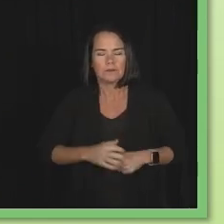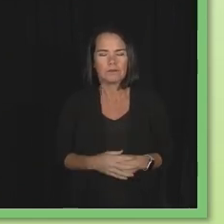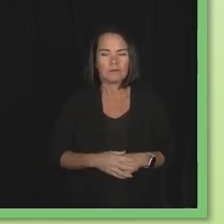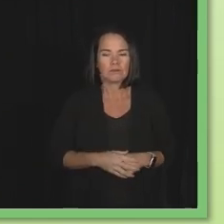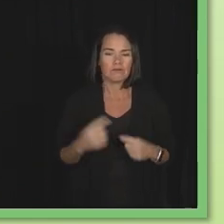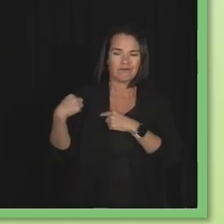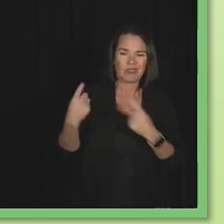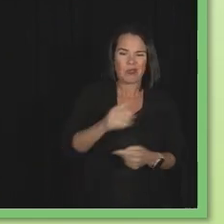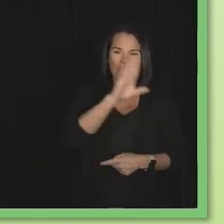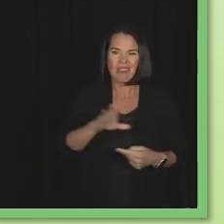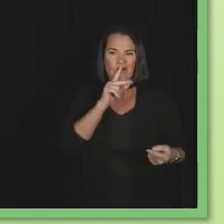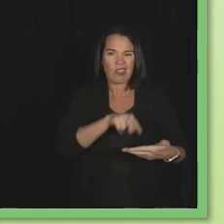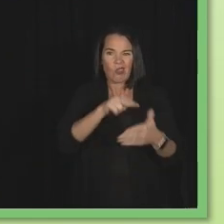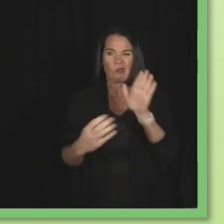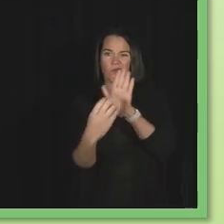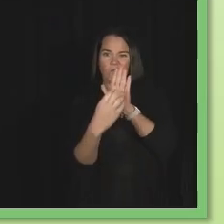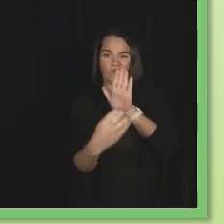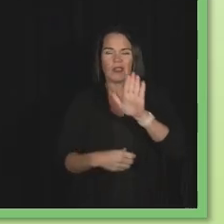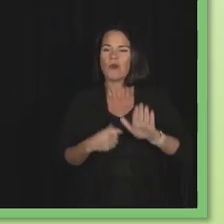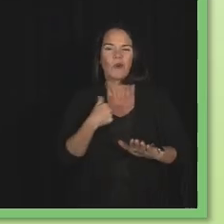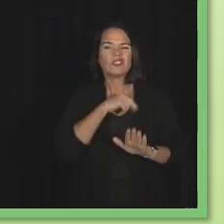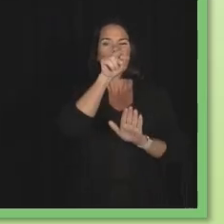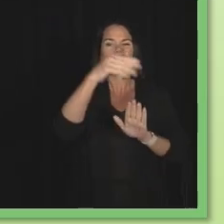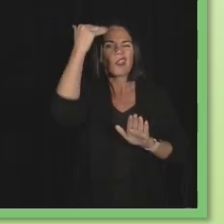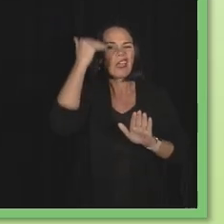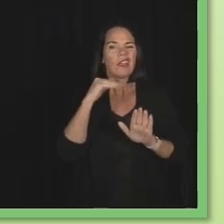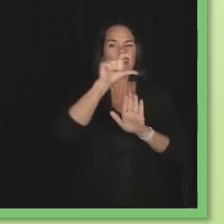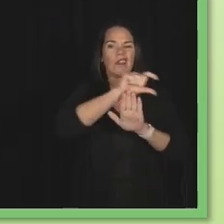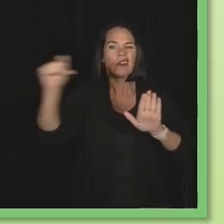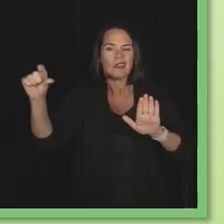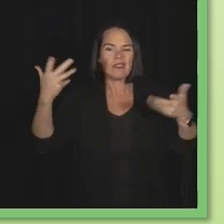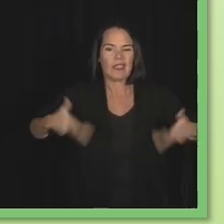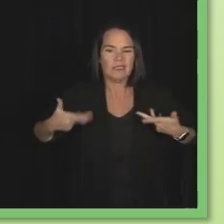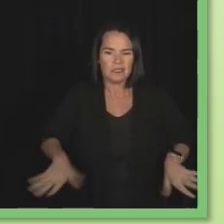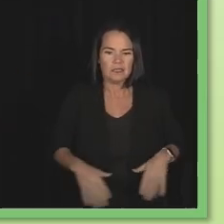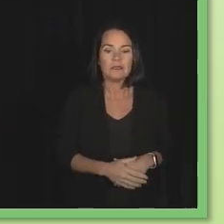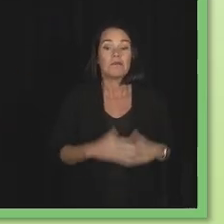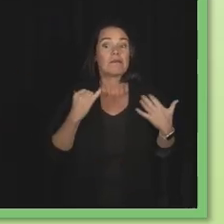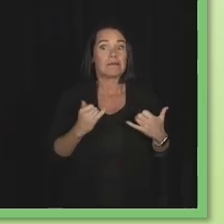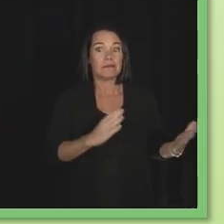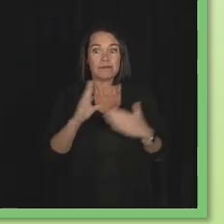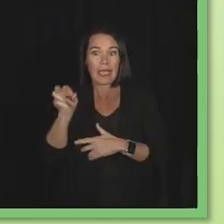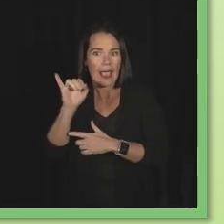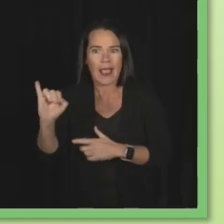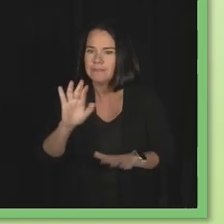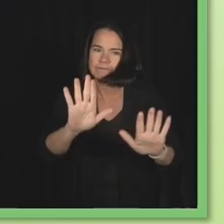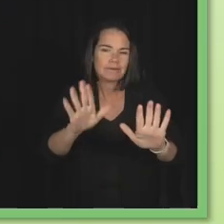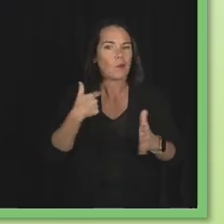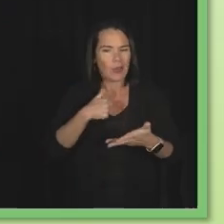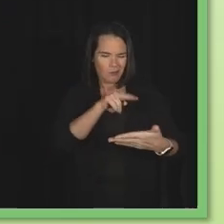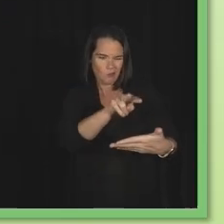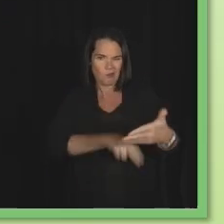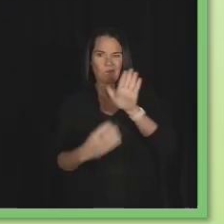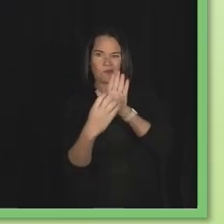needed to look at the body. All we did is header manipulation. But now, with AI, we have to look at the